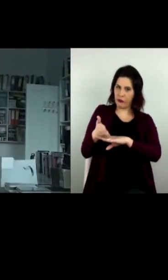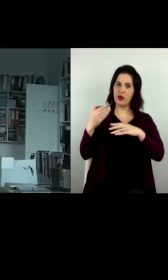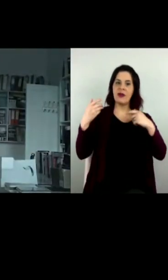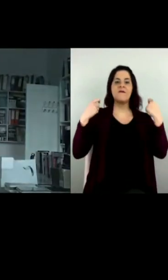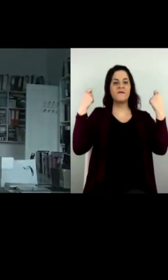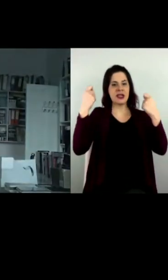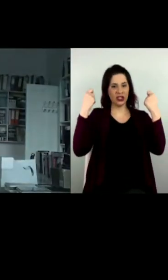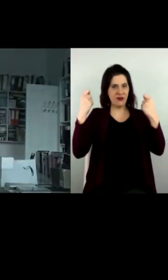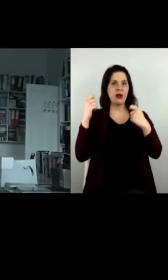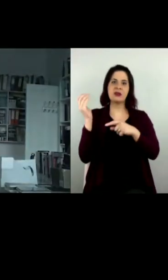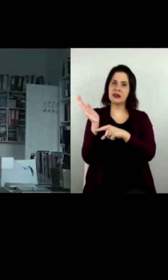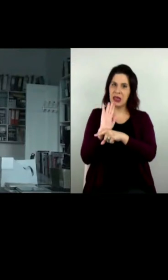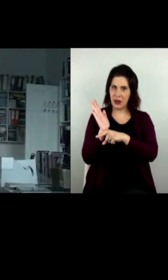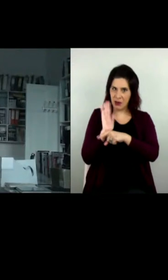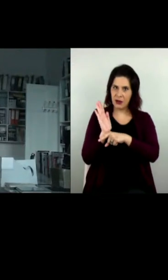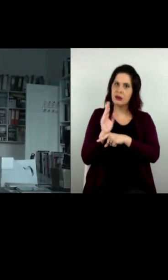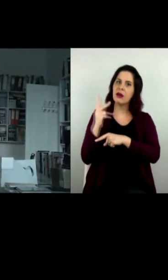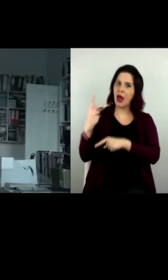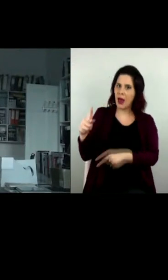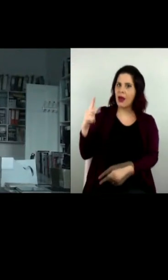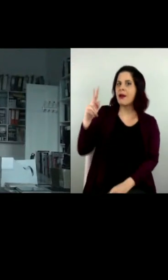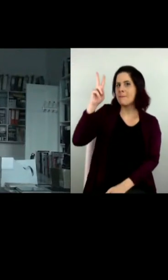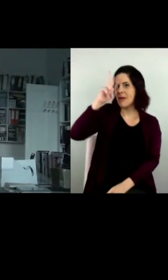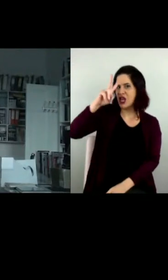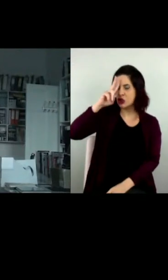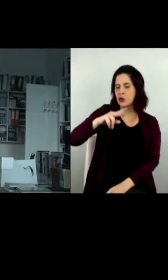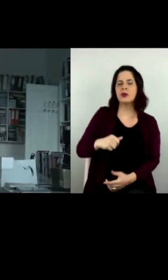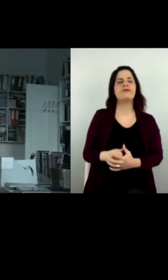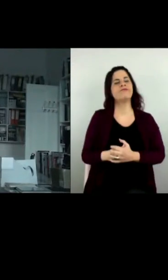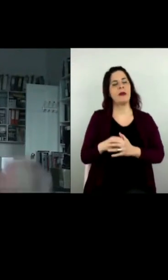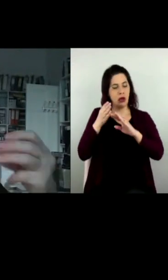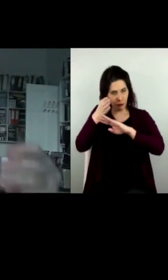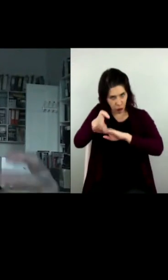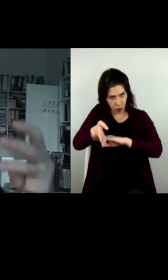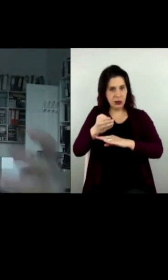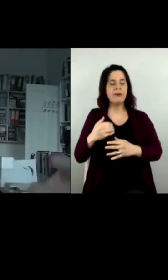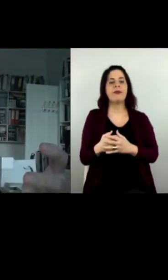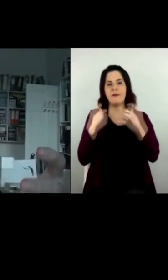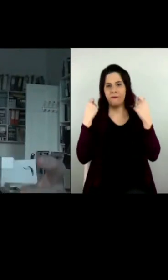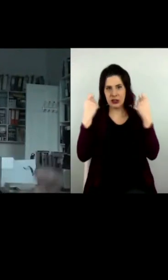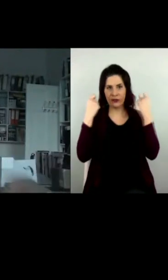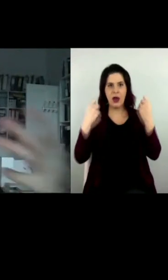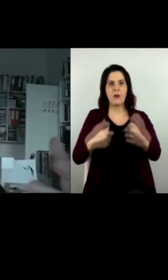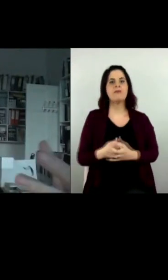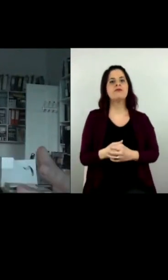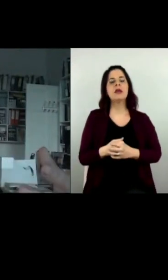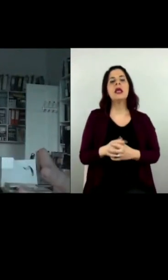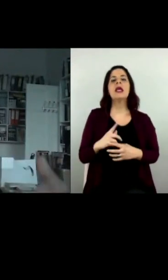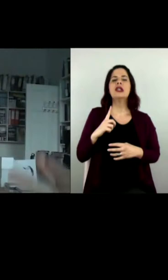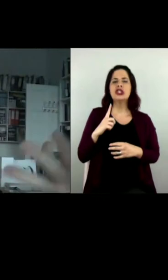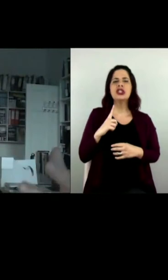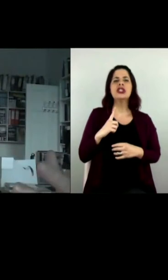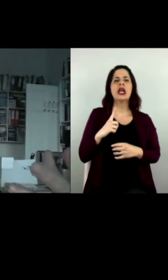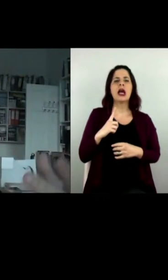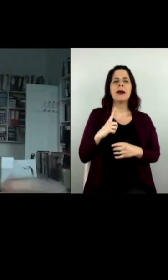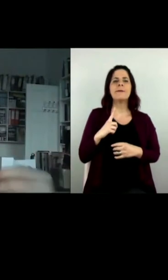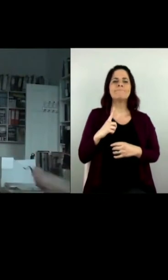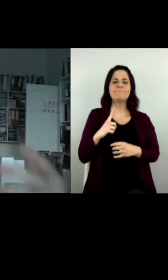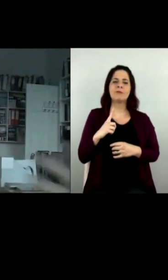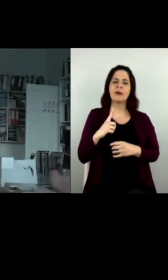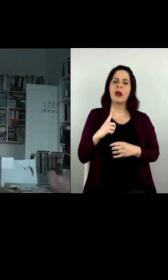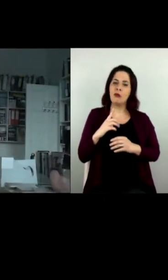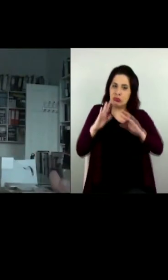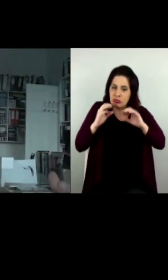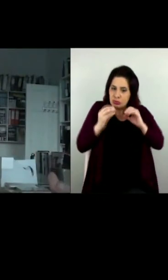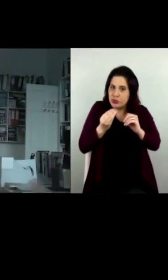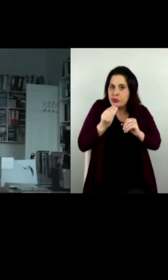Mexico, and I had three extra days in Mexico City in DF. I